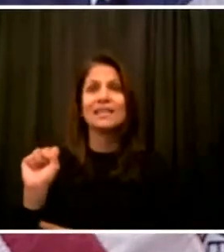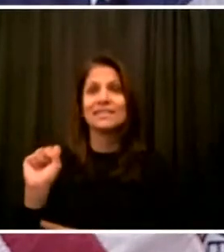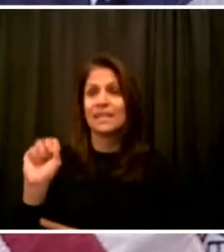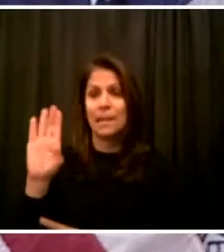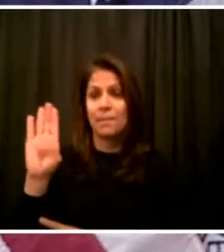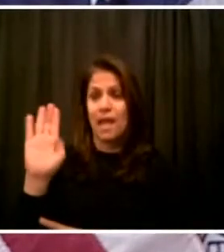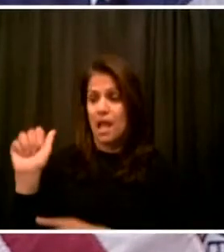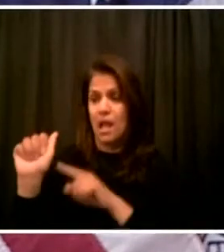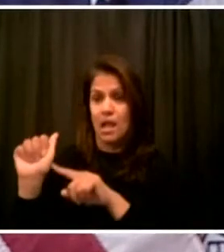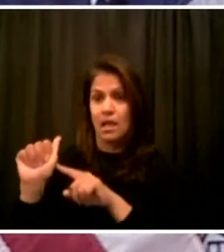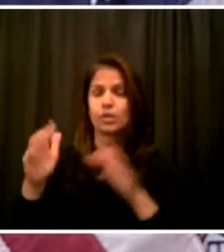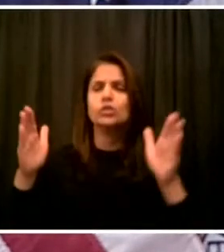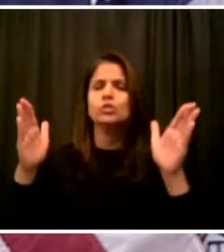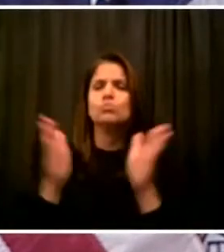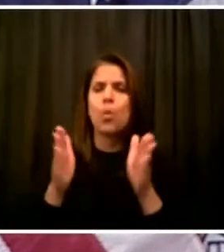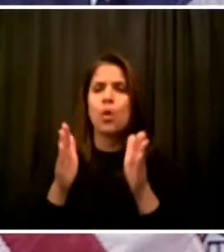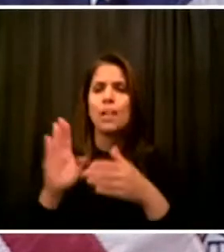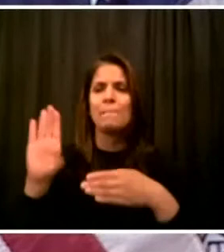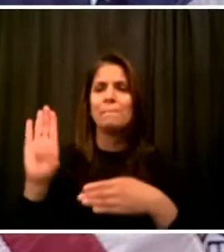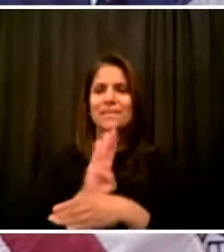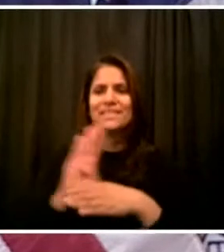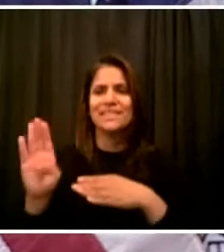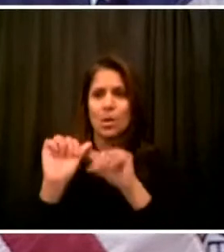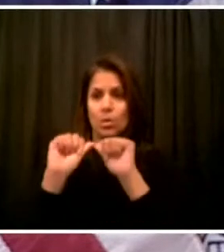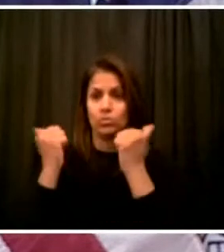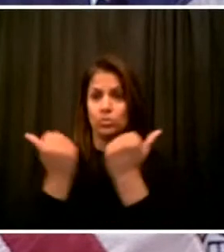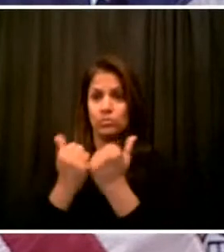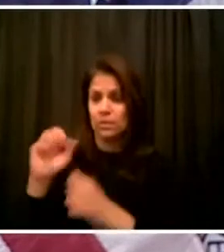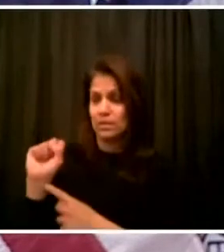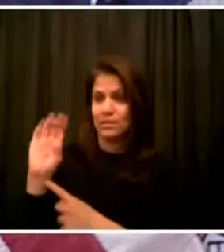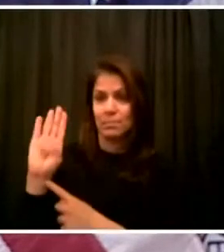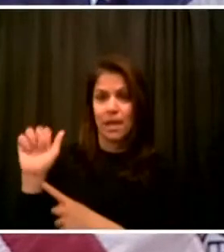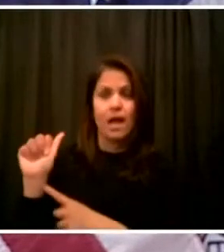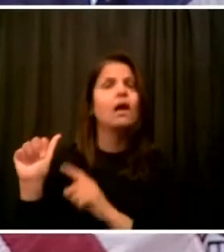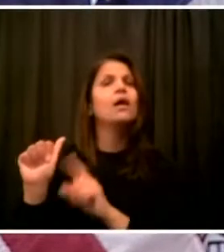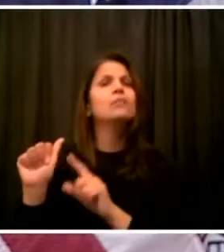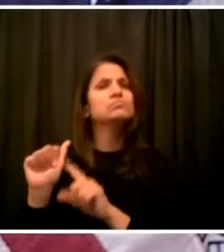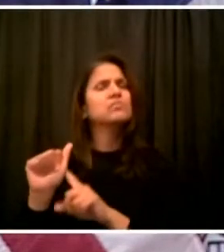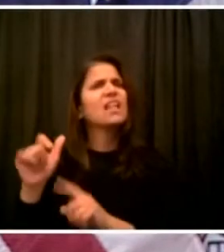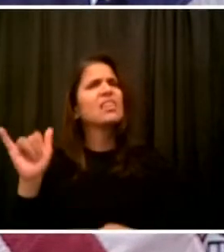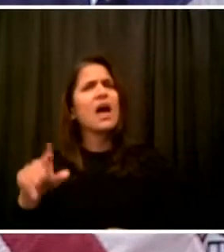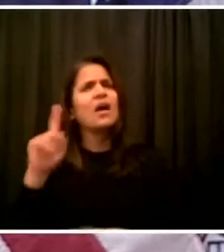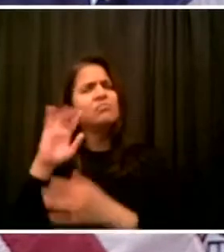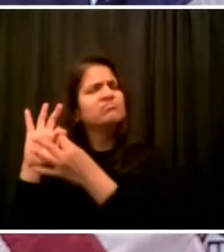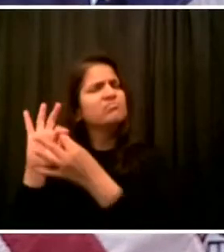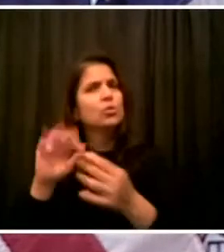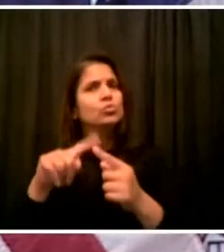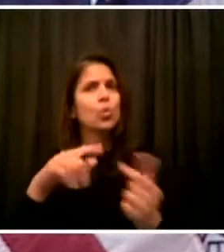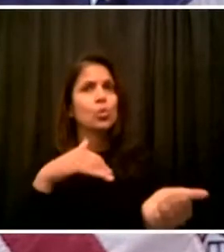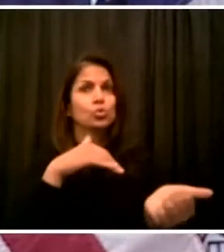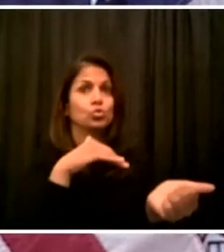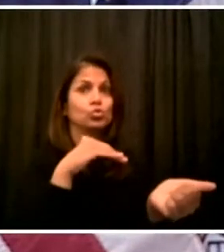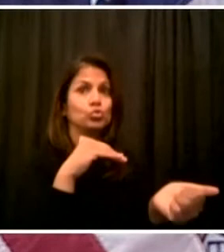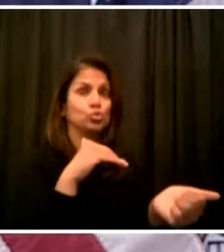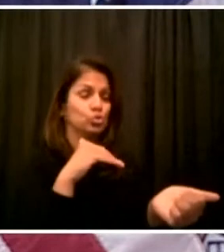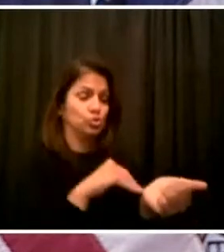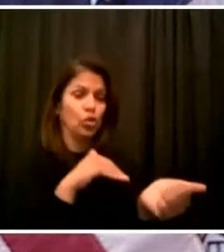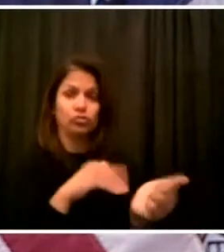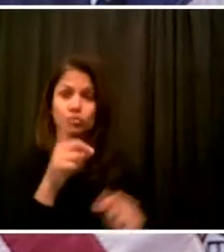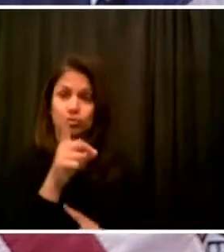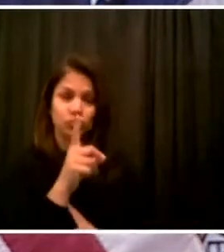a bitch and basically said that she should have been fired long